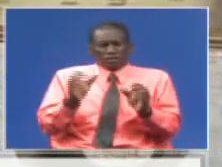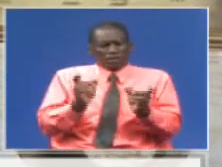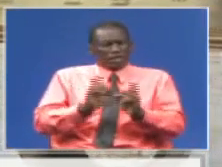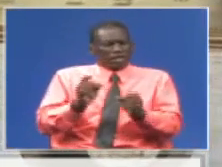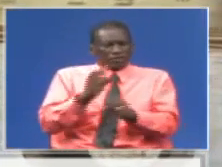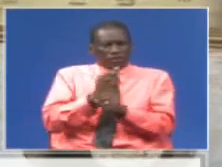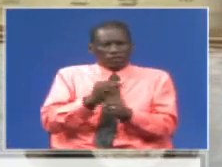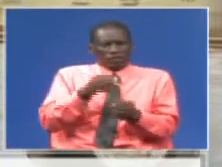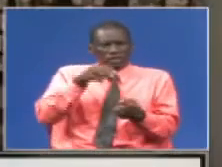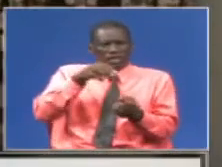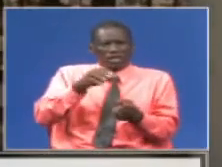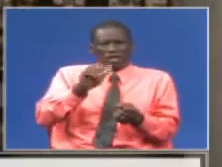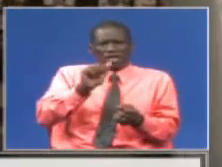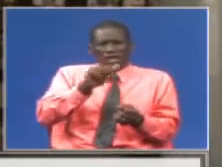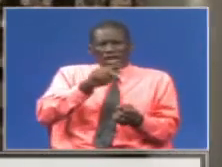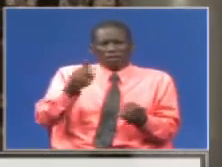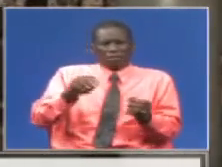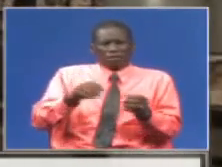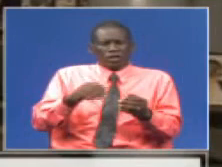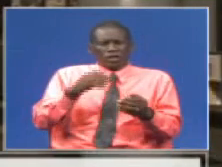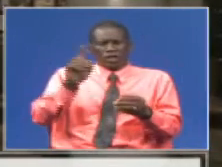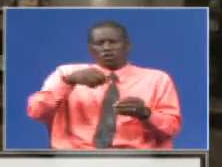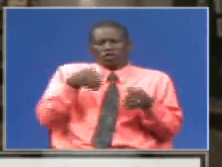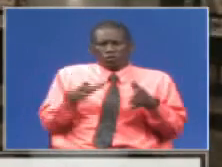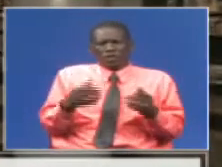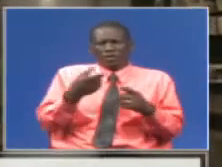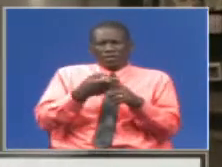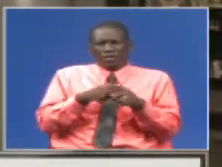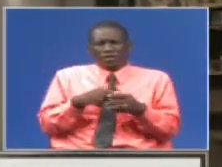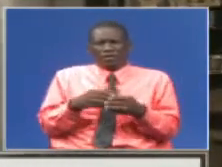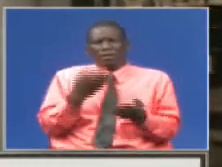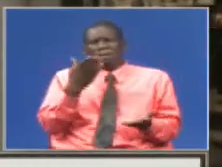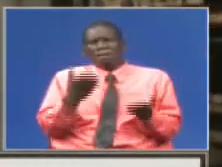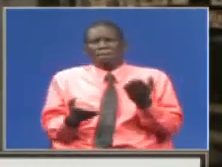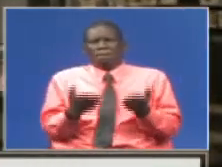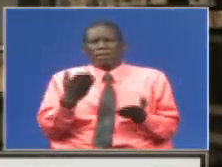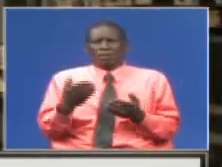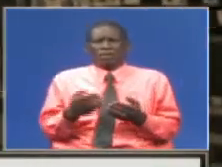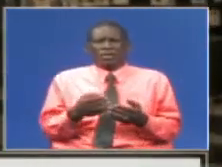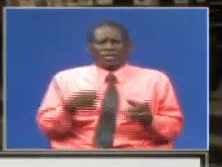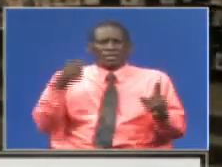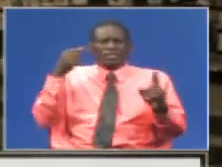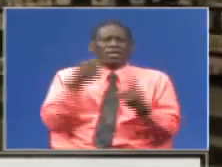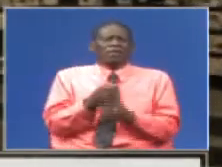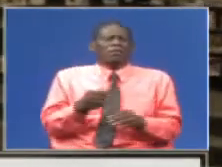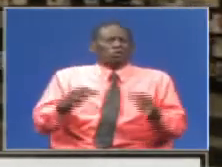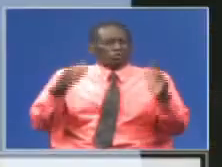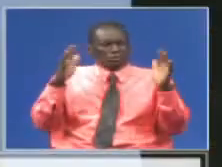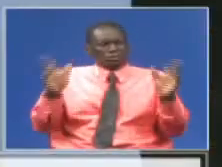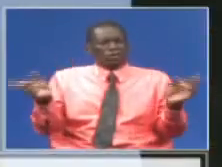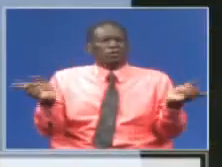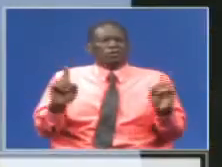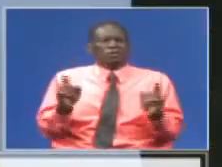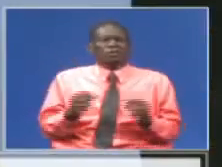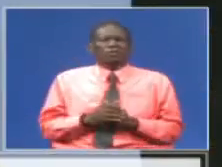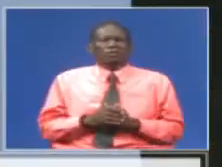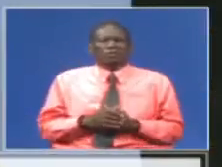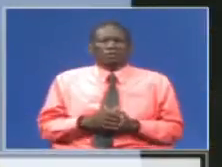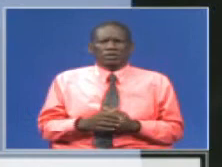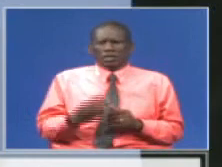its platform recklessly then, maybe, and just maybe, the impact would not have been so huge.